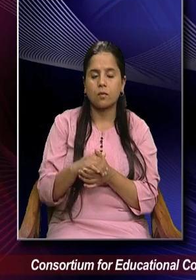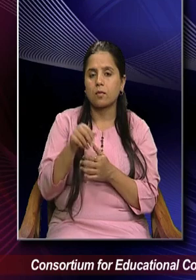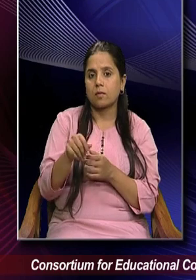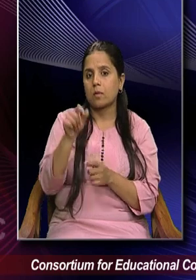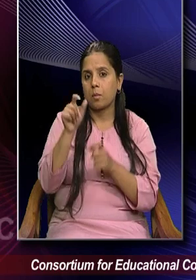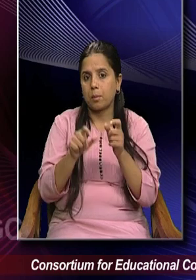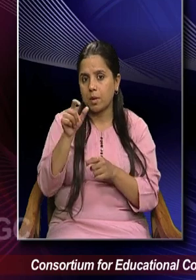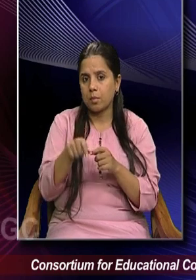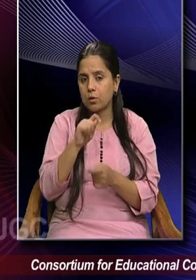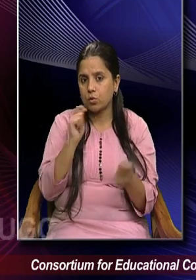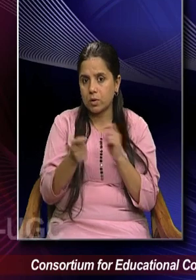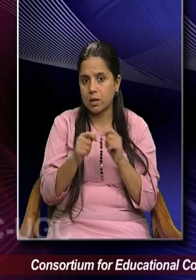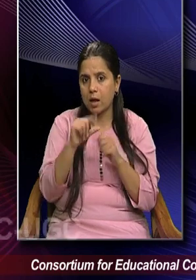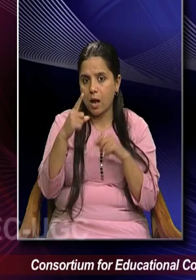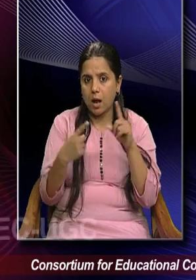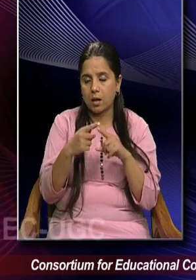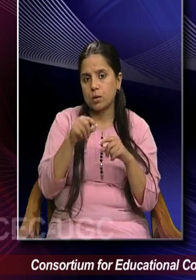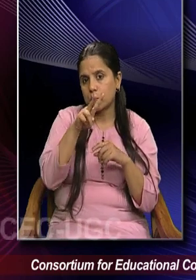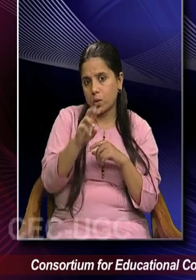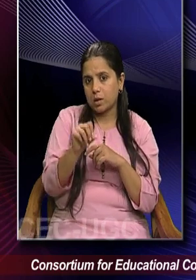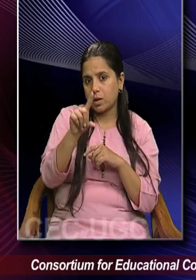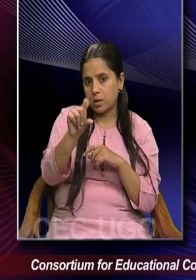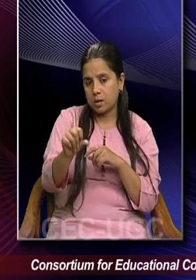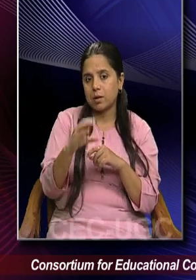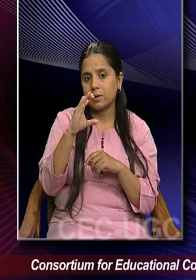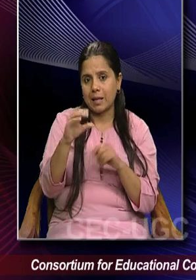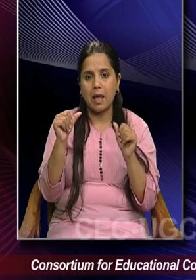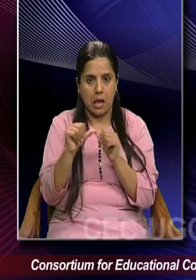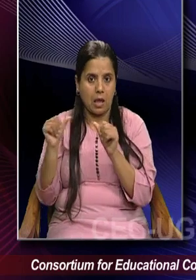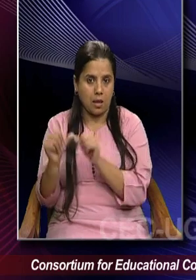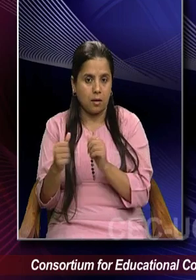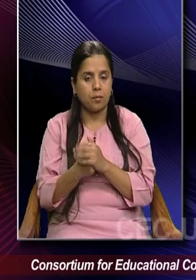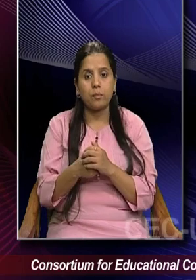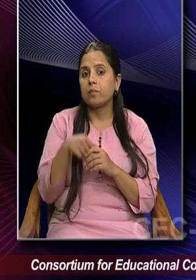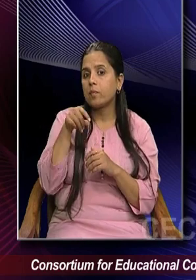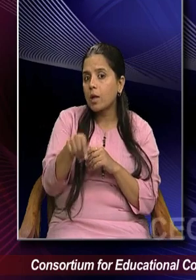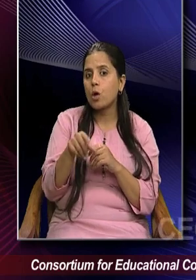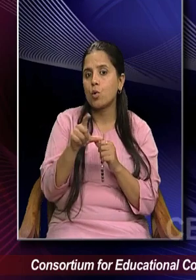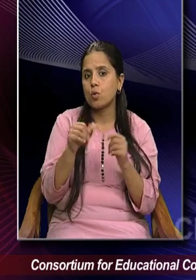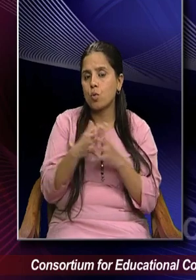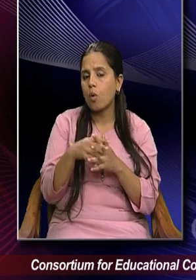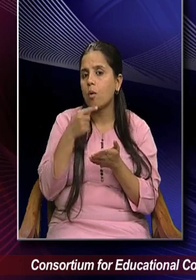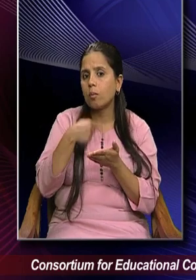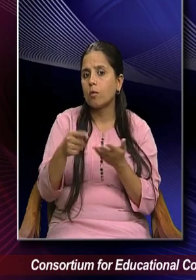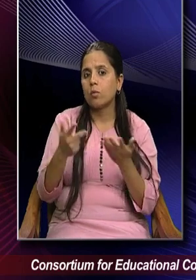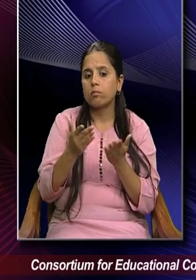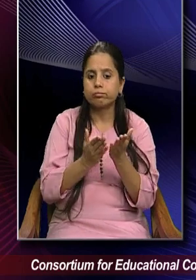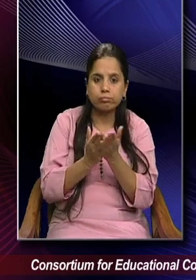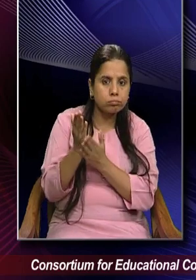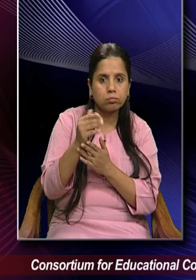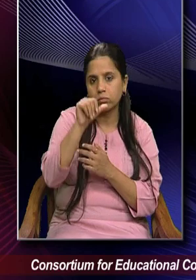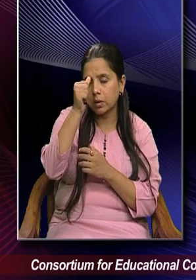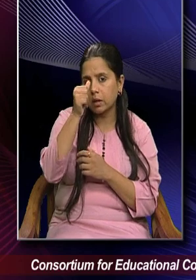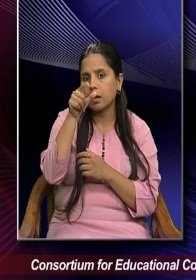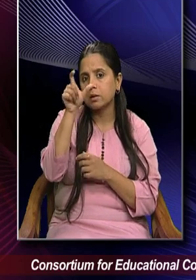Citizenship Amendment Act 2019 CAA. This law grants a path to Indian